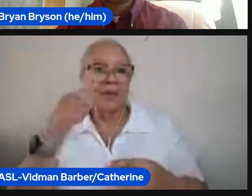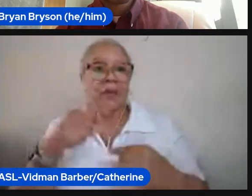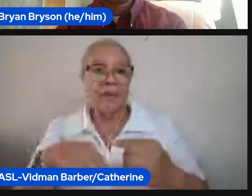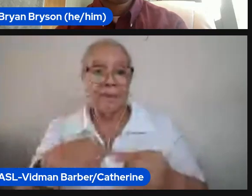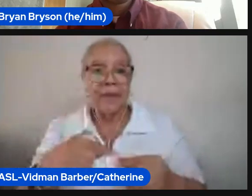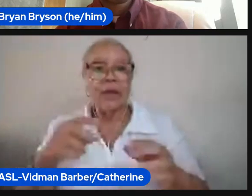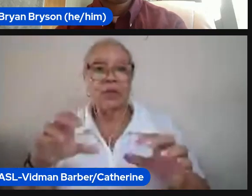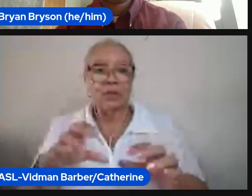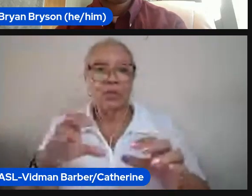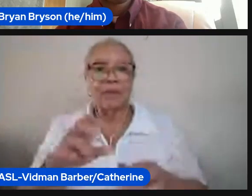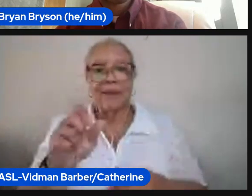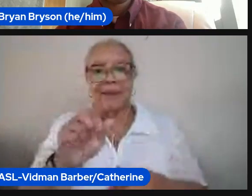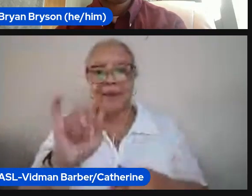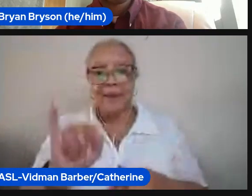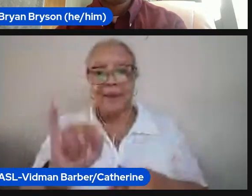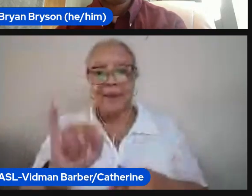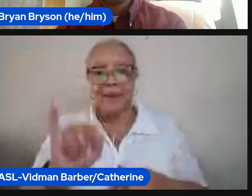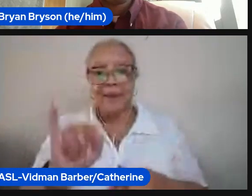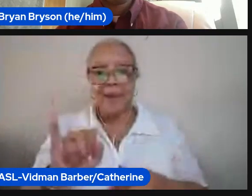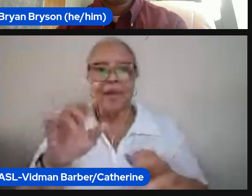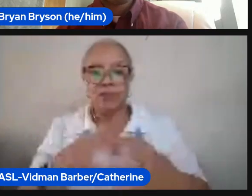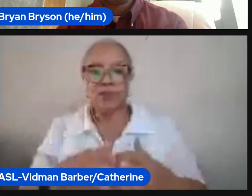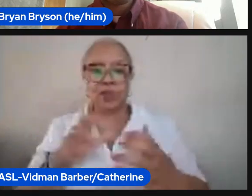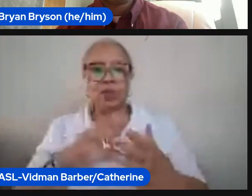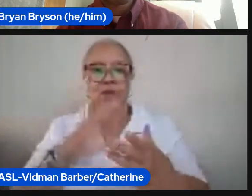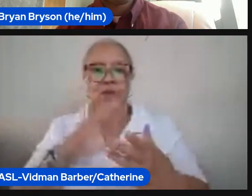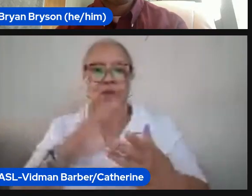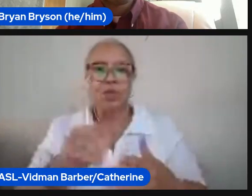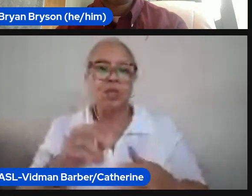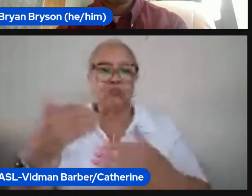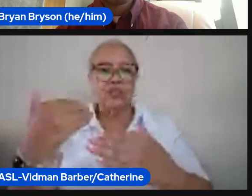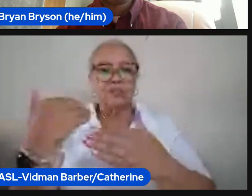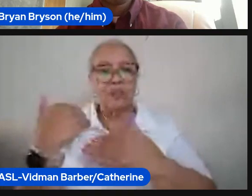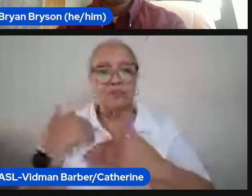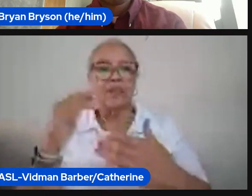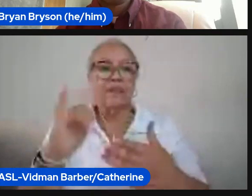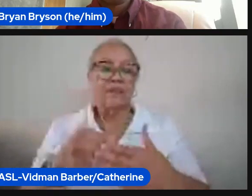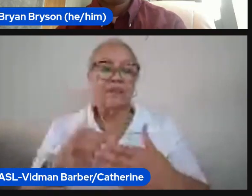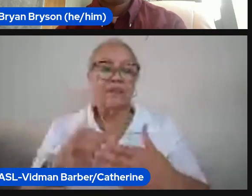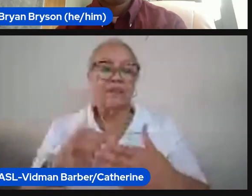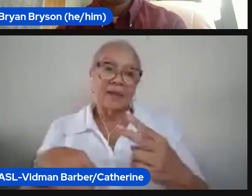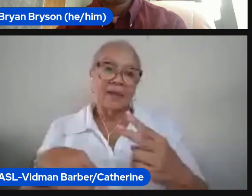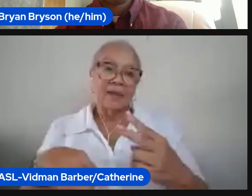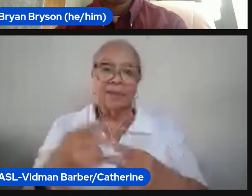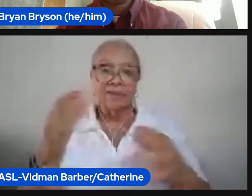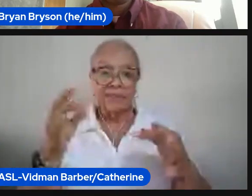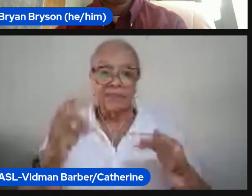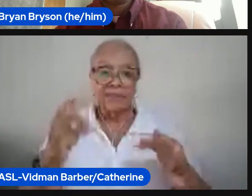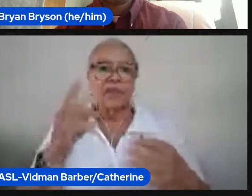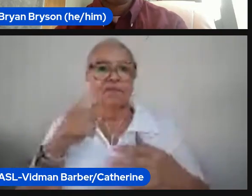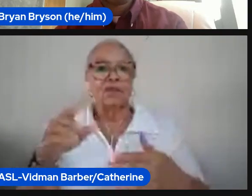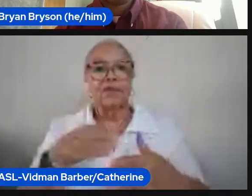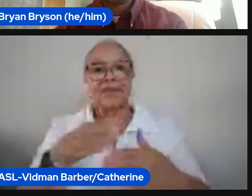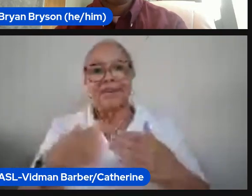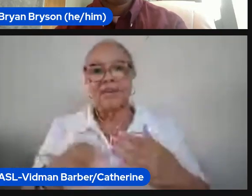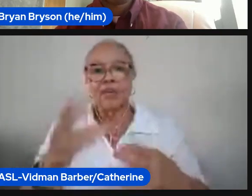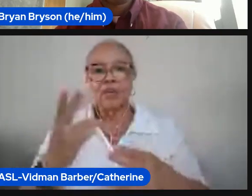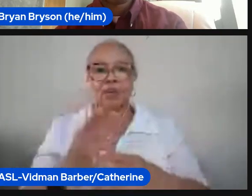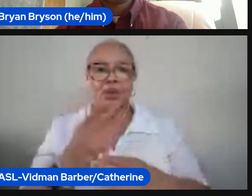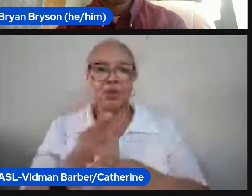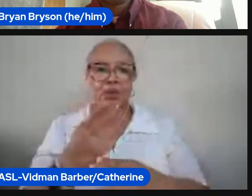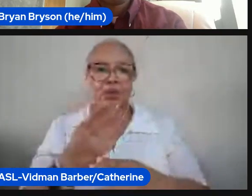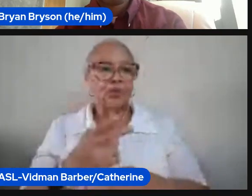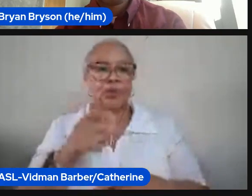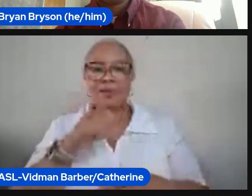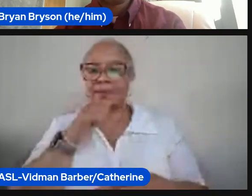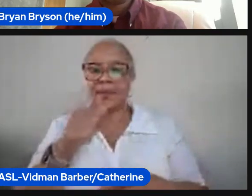doing AI and doing machine learning responsibly, that the sort of decisions for the end user aren't in any